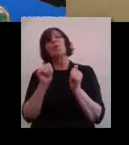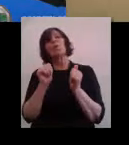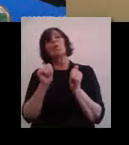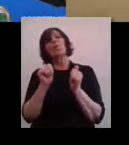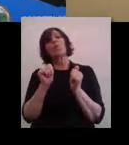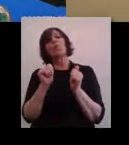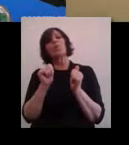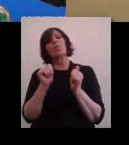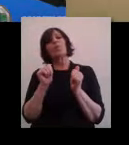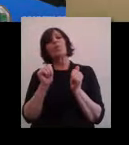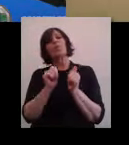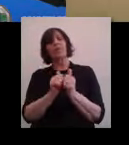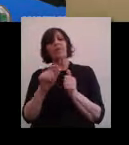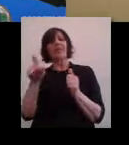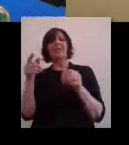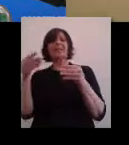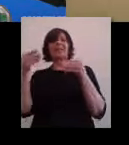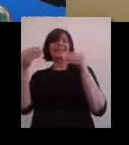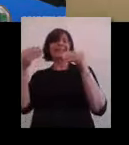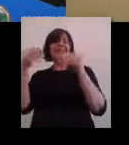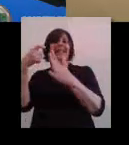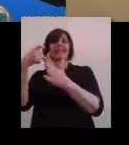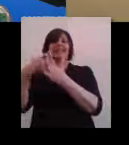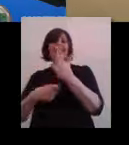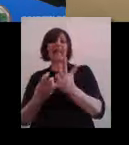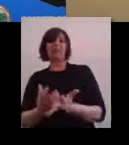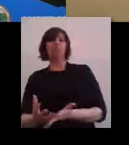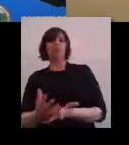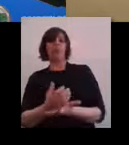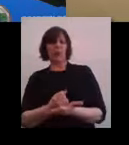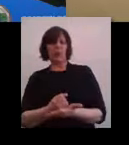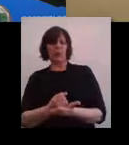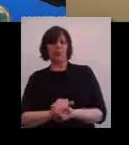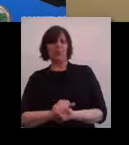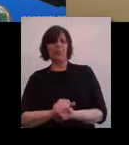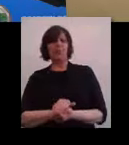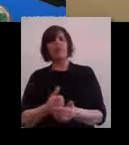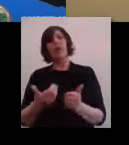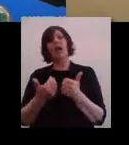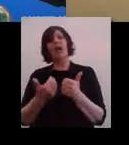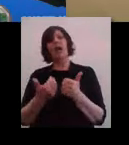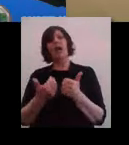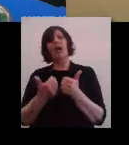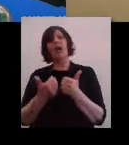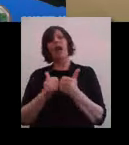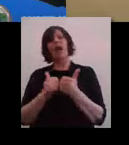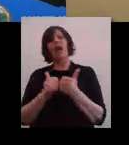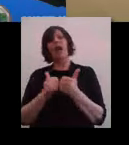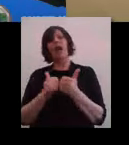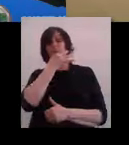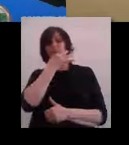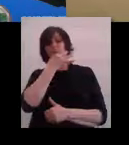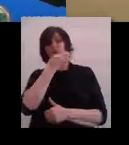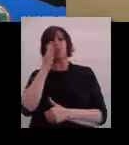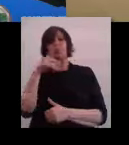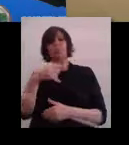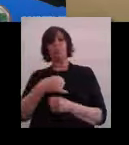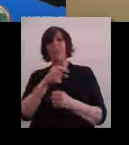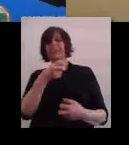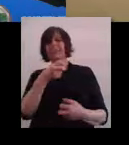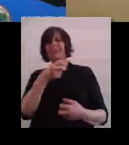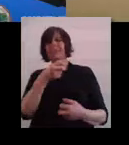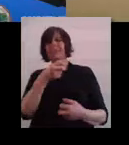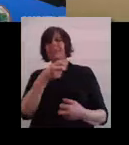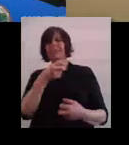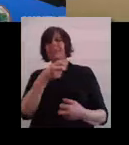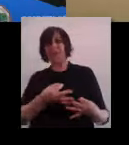revenue issue, how soon are those difficult decisions, minus relief coming or being on